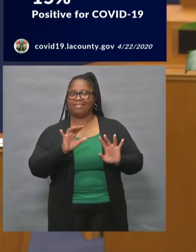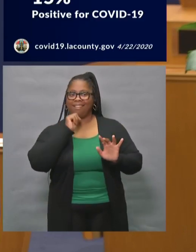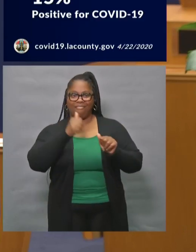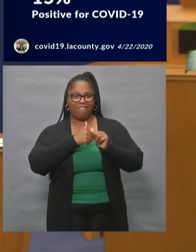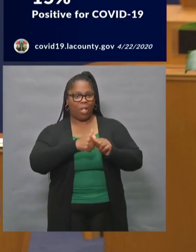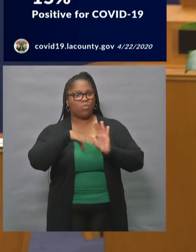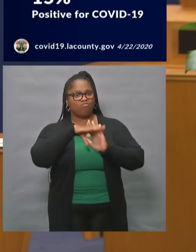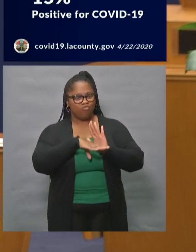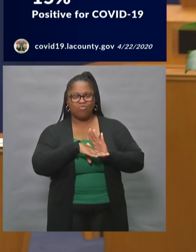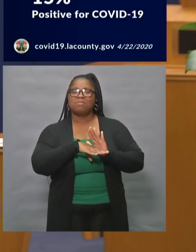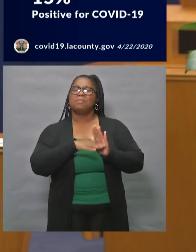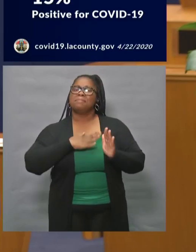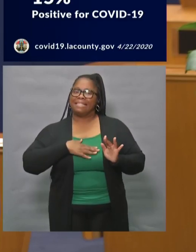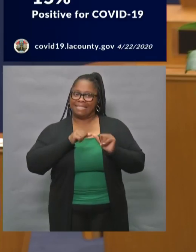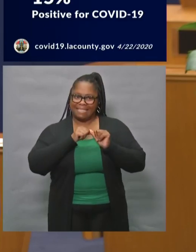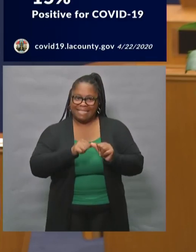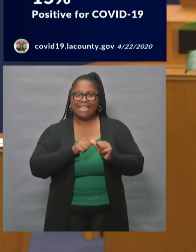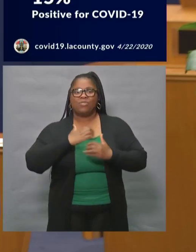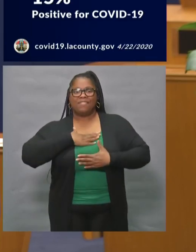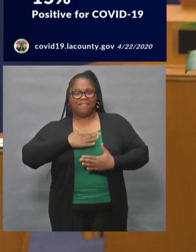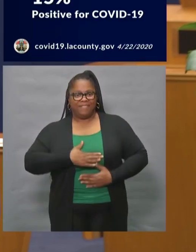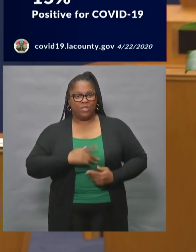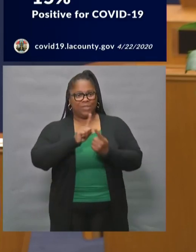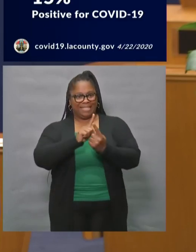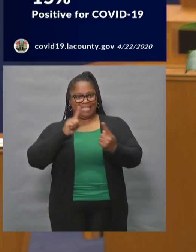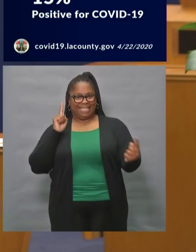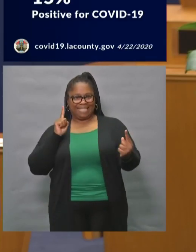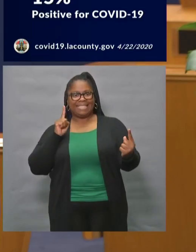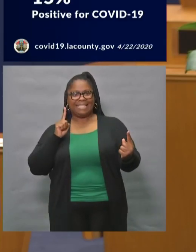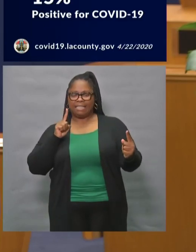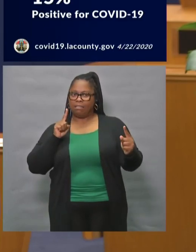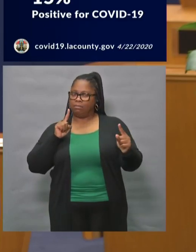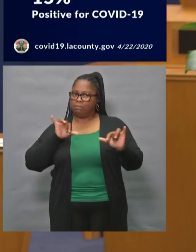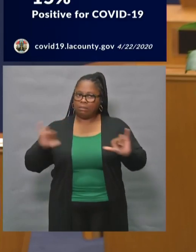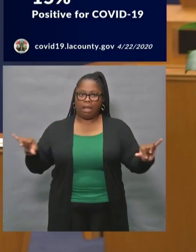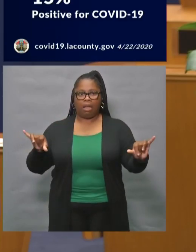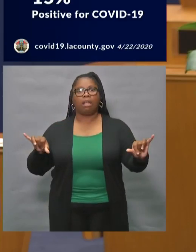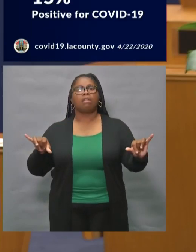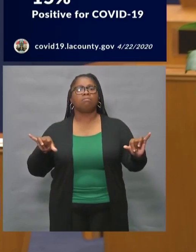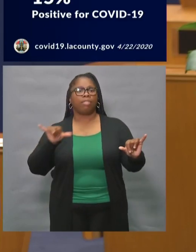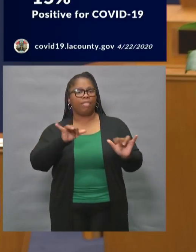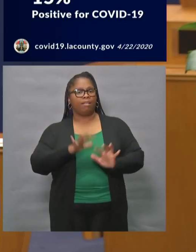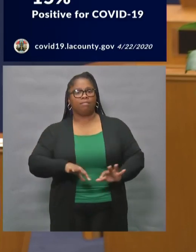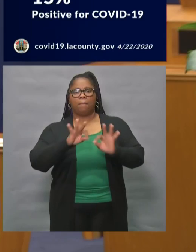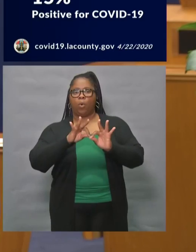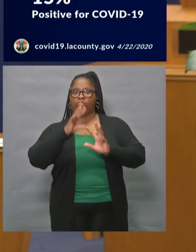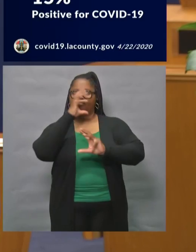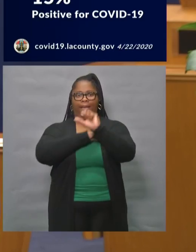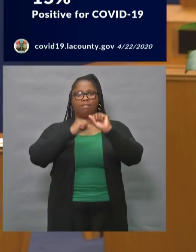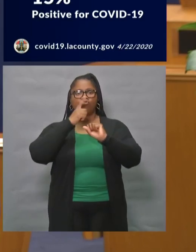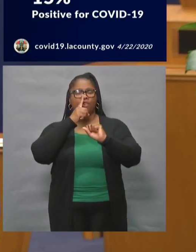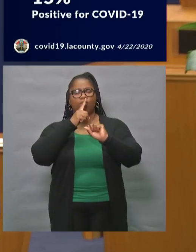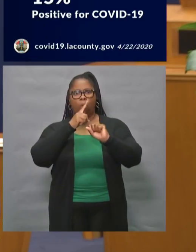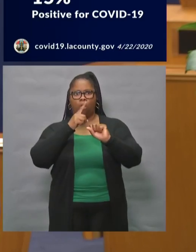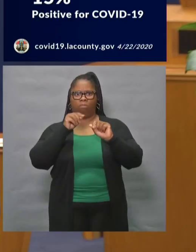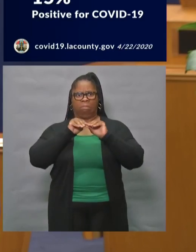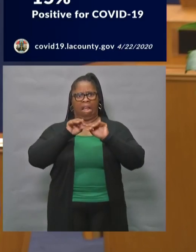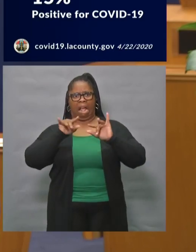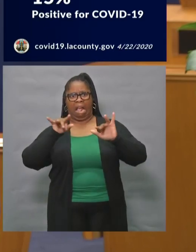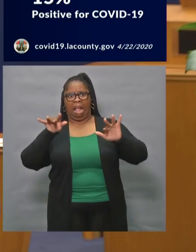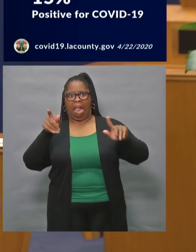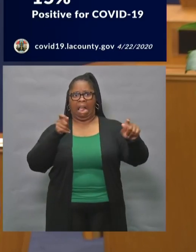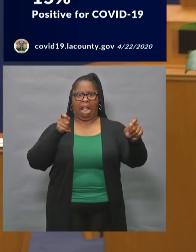still. So physical distancing does remain core to our strategy to slow the spread, and I thank you for all that